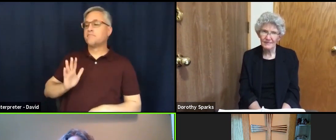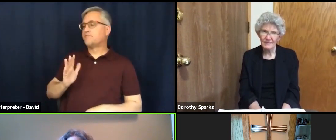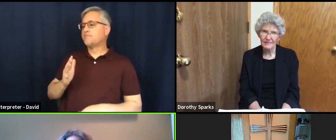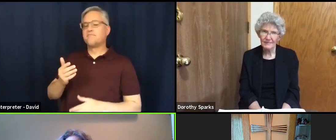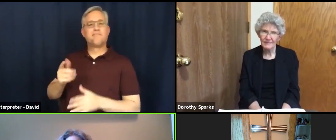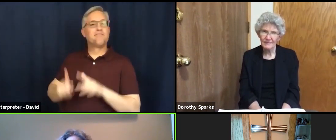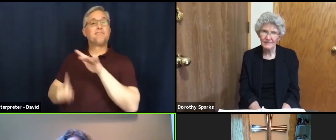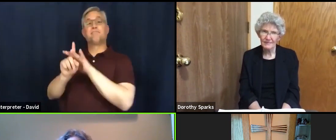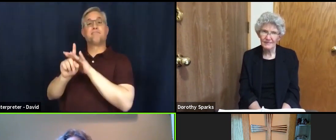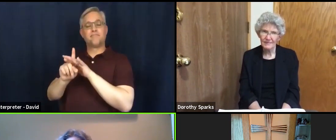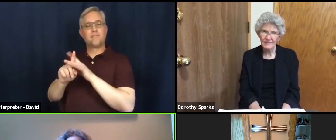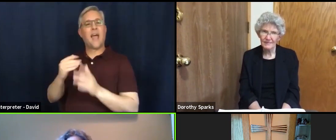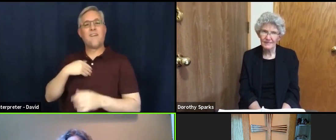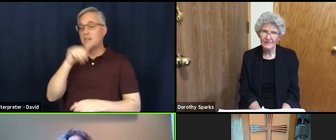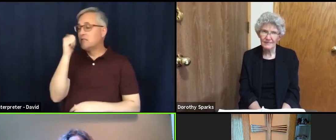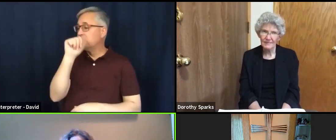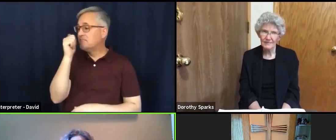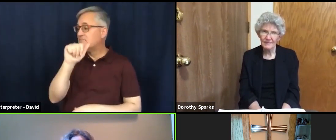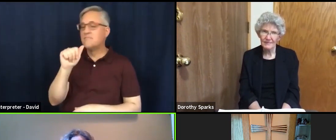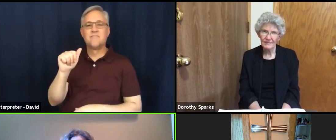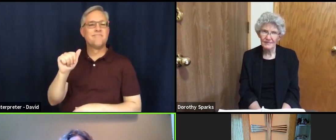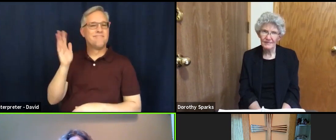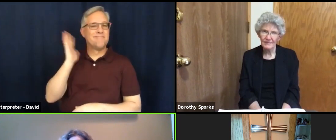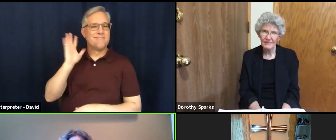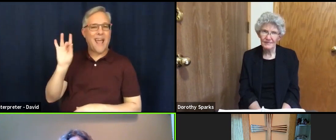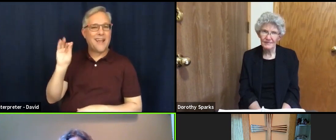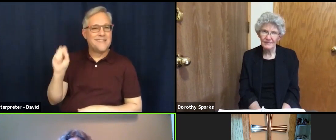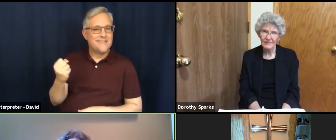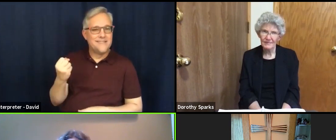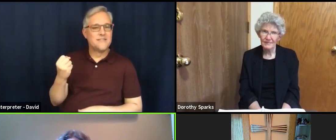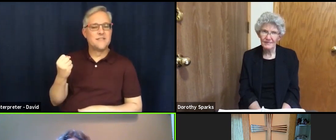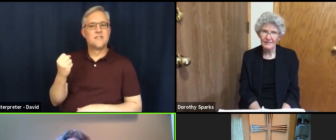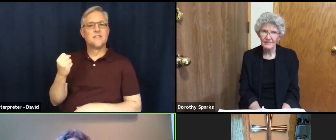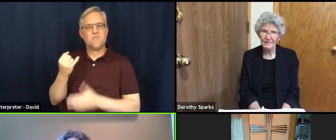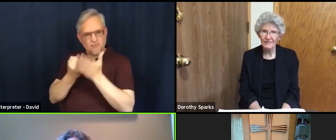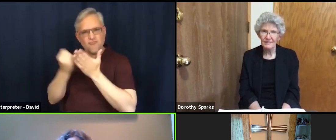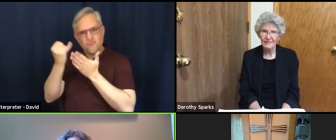and the other was called rock cocaine or crystal.